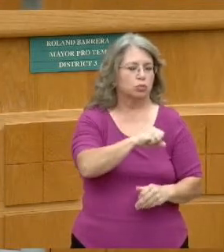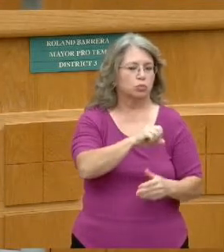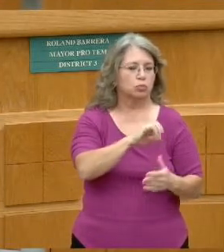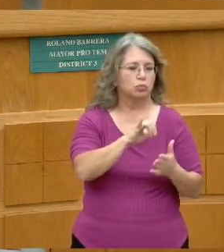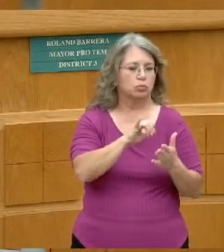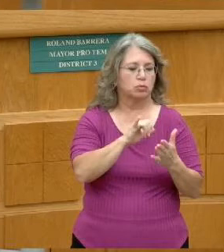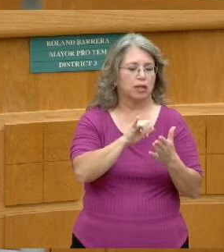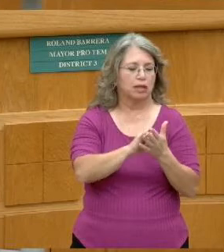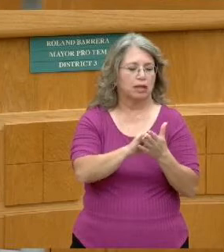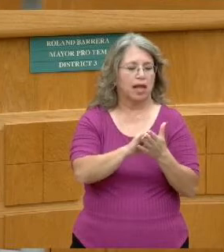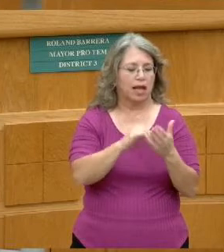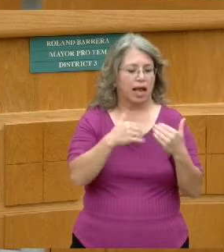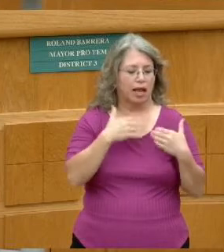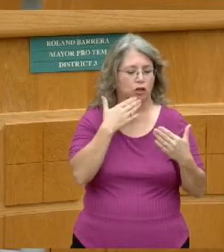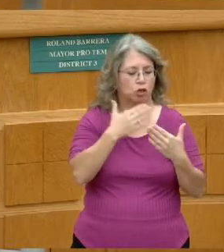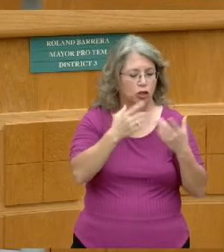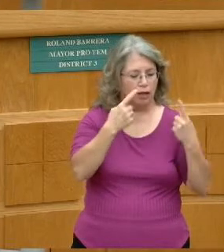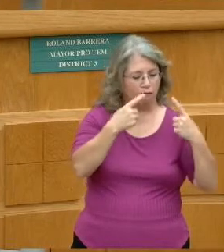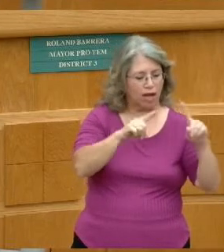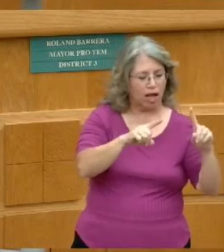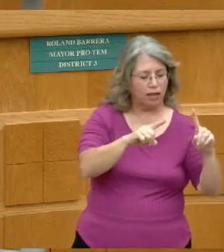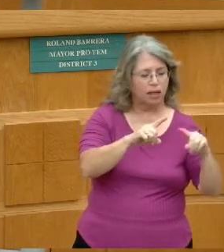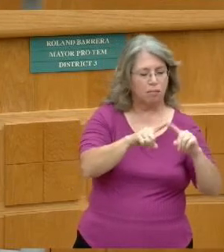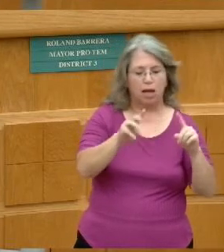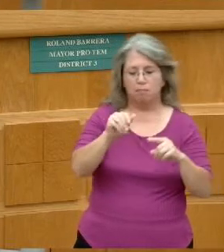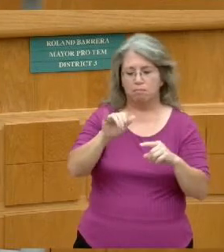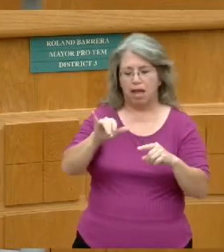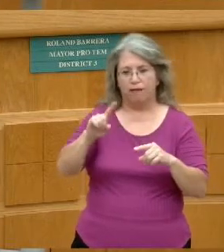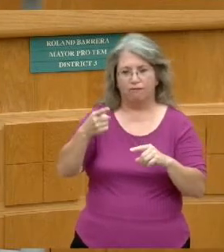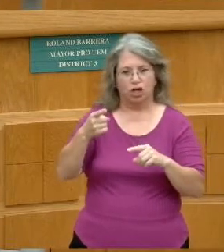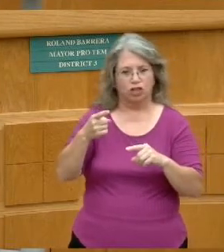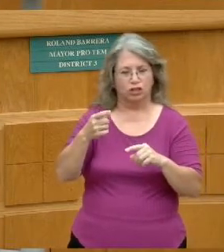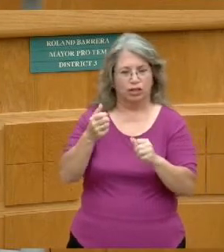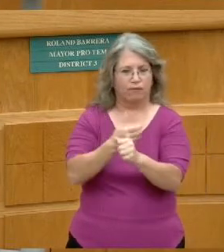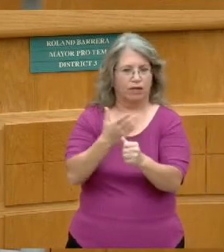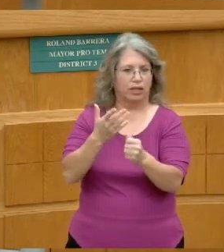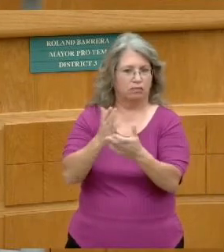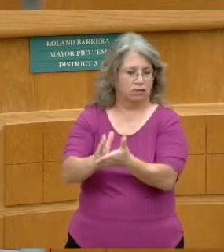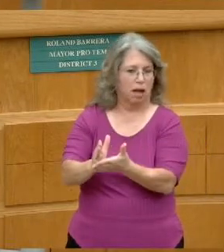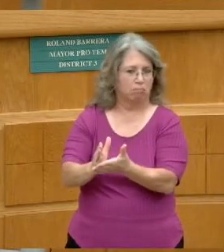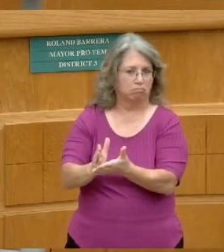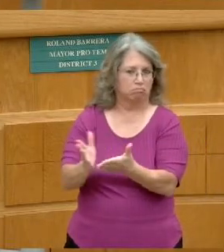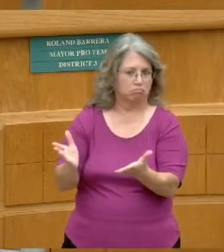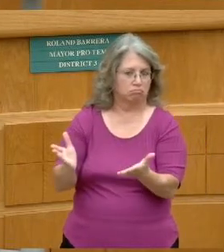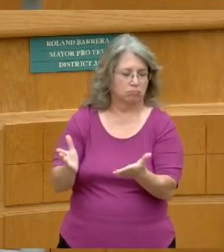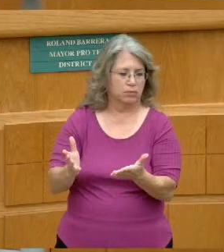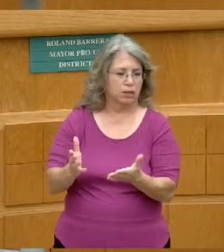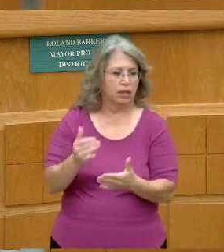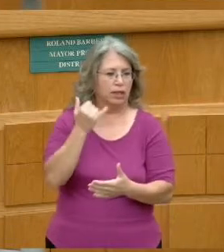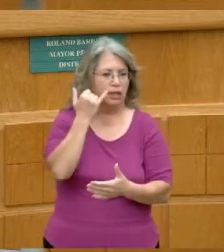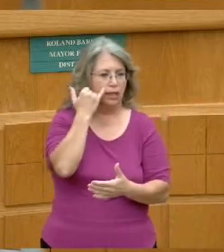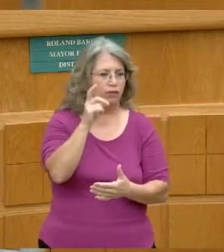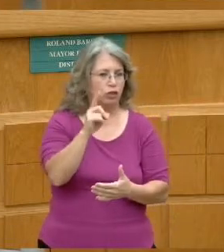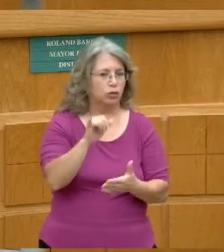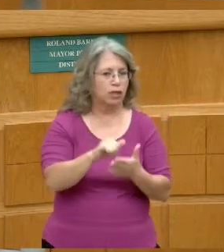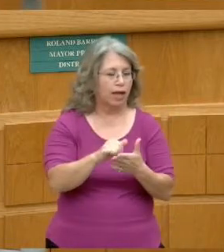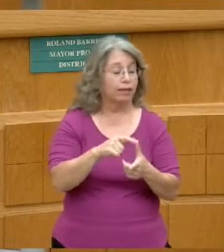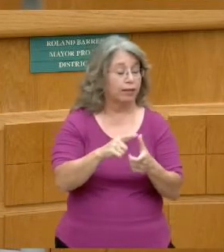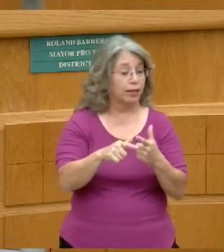kind of went away. So if we were to do that, there's clearly another wave of COVID-19 that would be